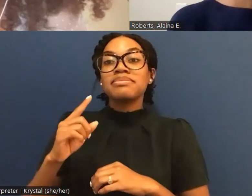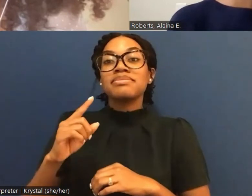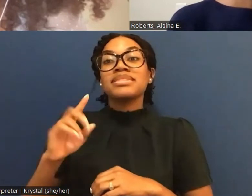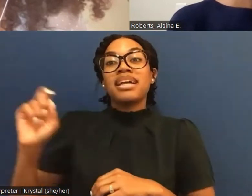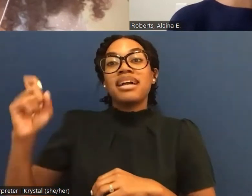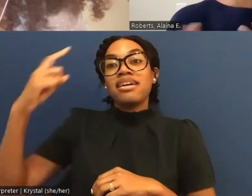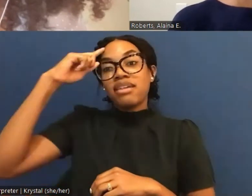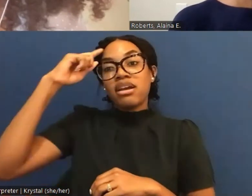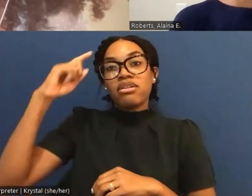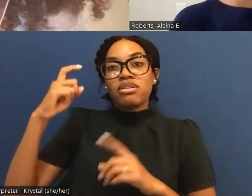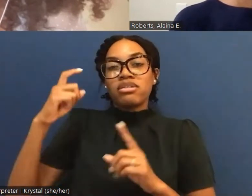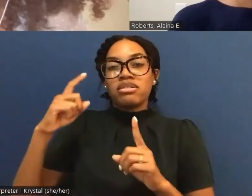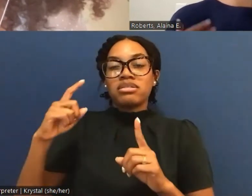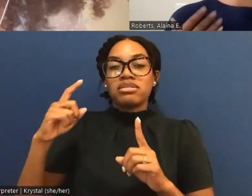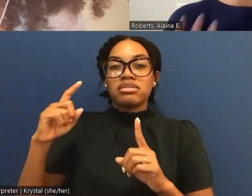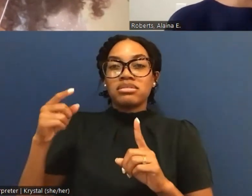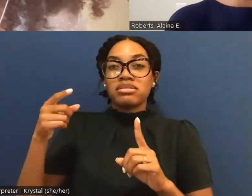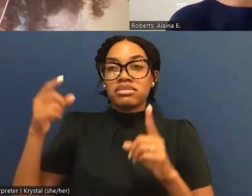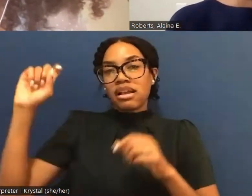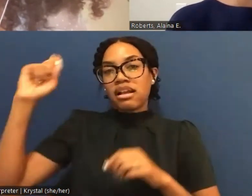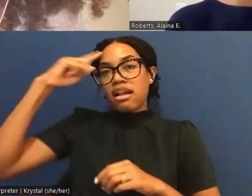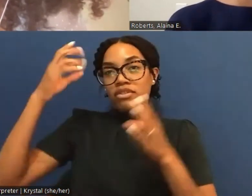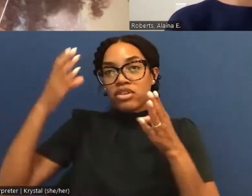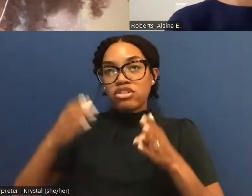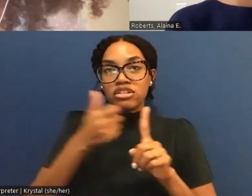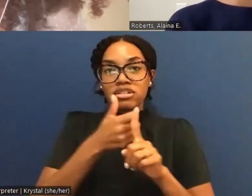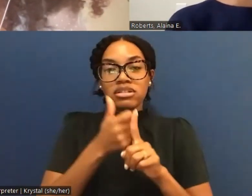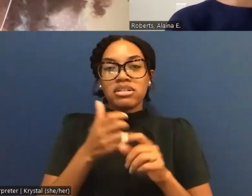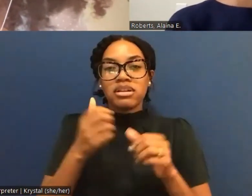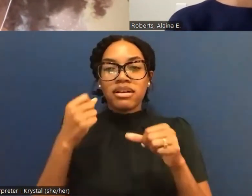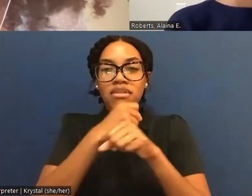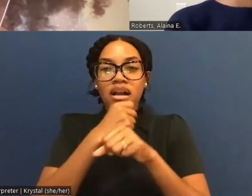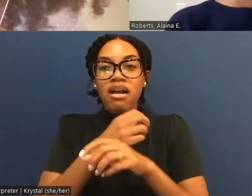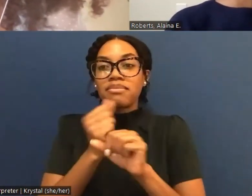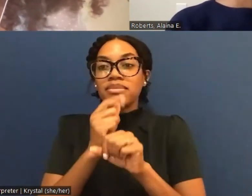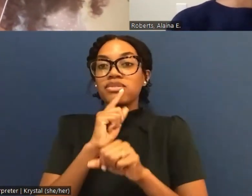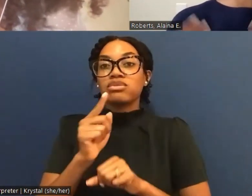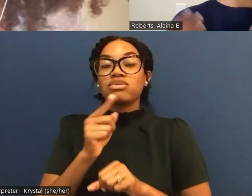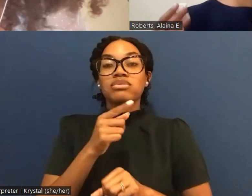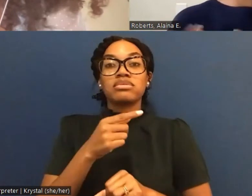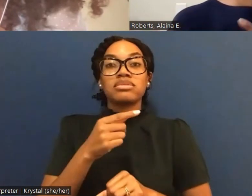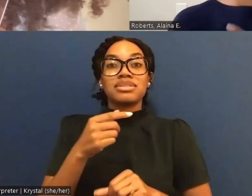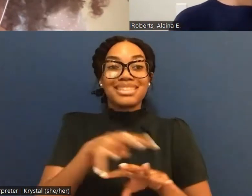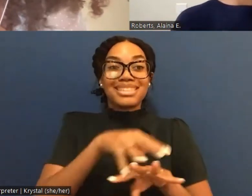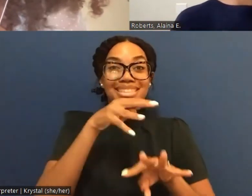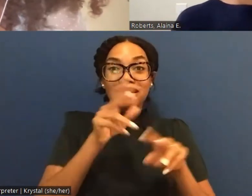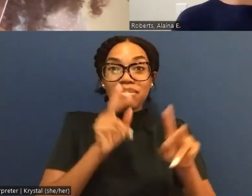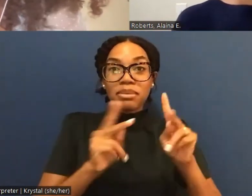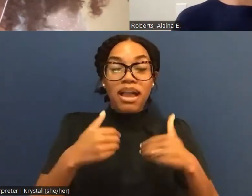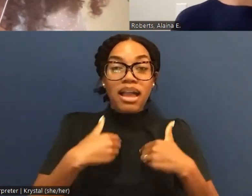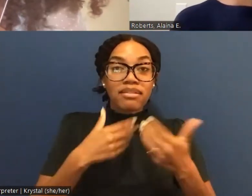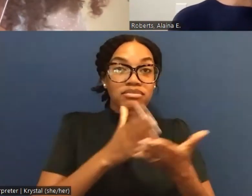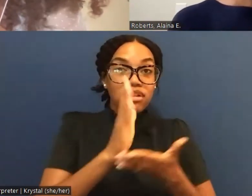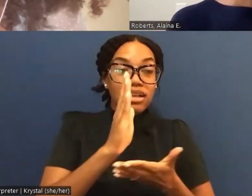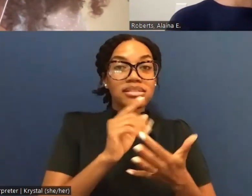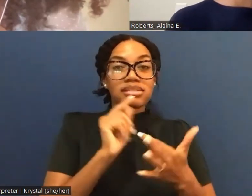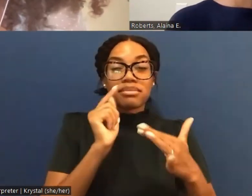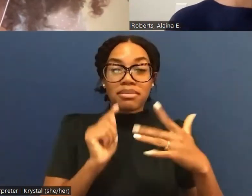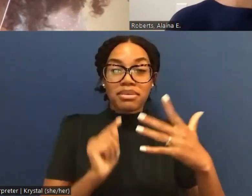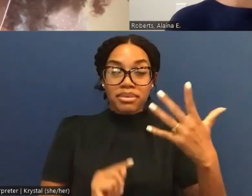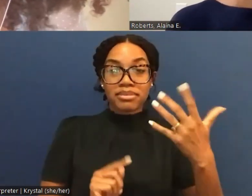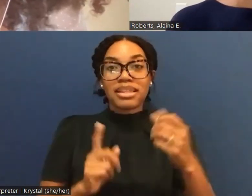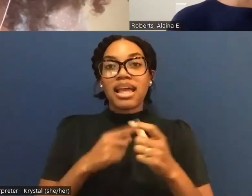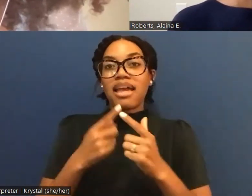Indian free people have land allotments, have rights, have membership in Indian nations, only for the federal government to then try to